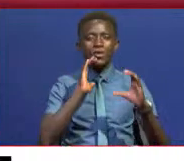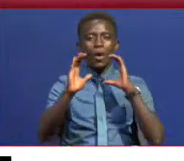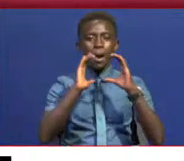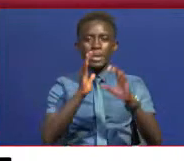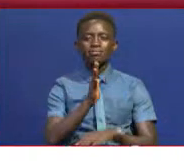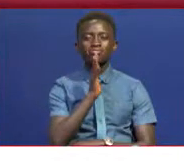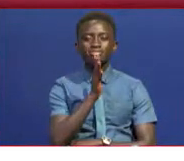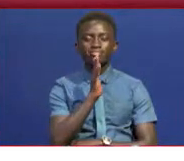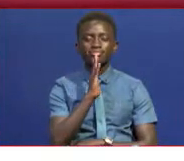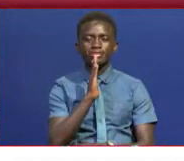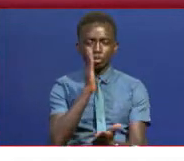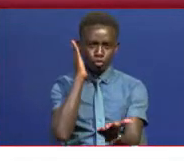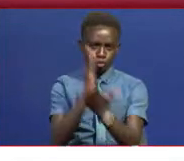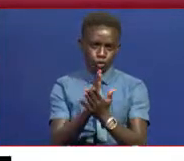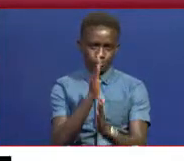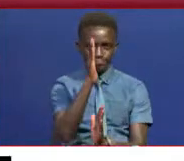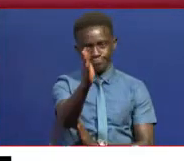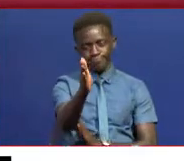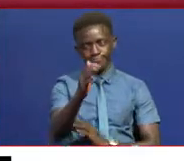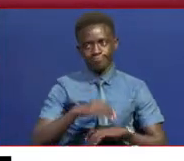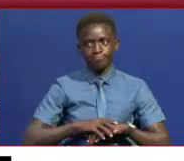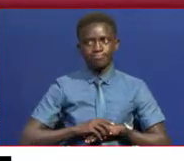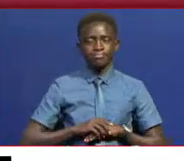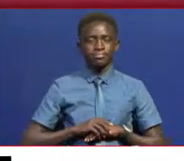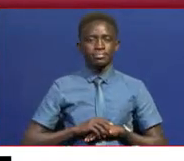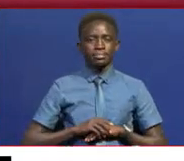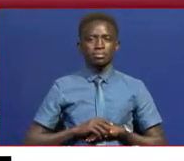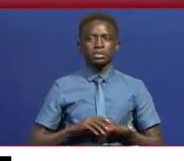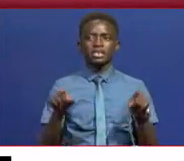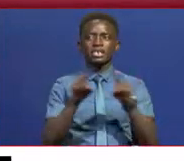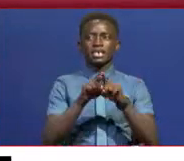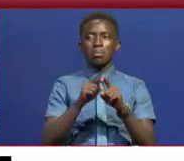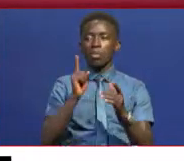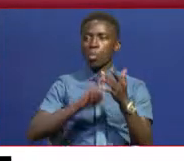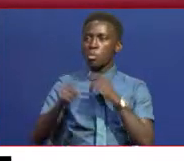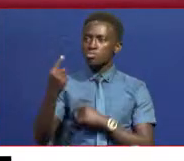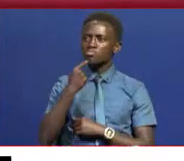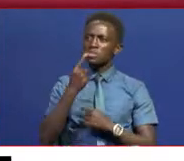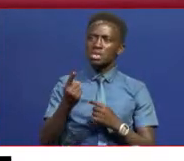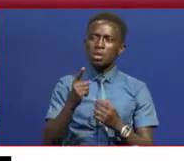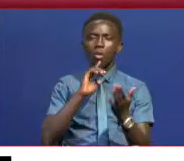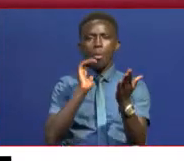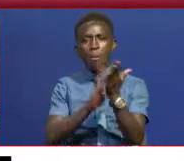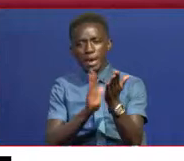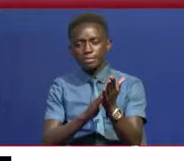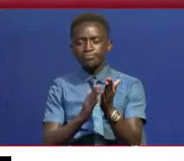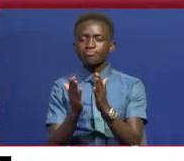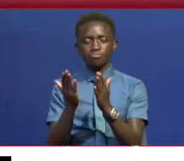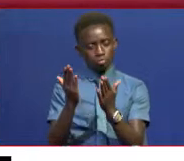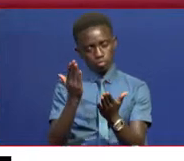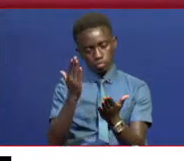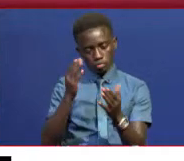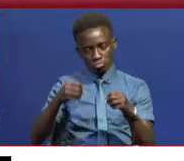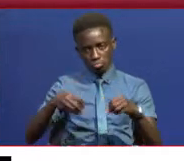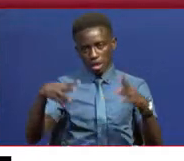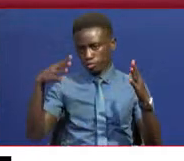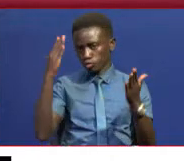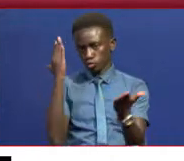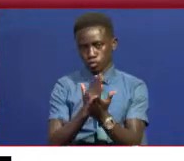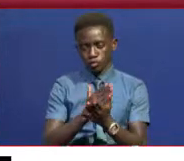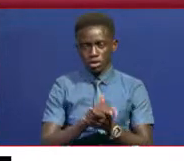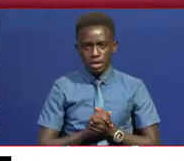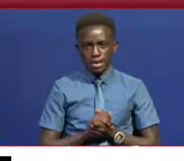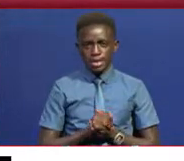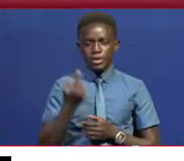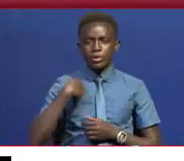Your Excellency, I've been asked as convener Wybeck to comment. It is true. We do sit with officials from